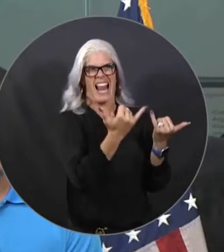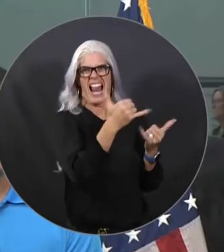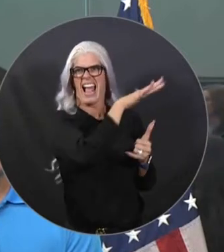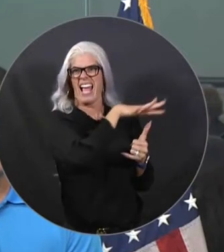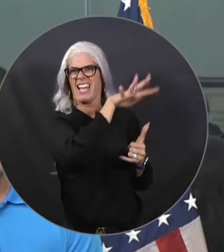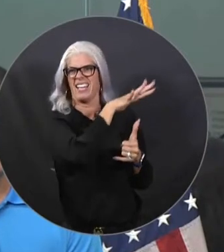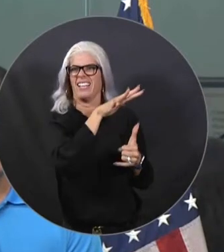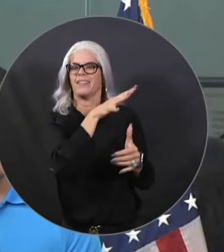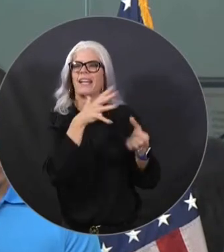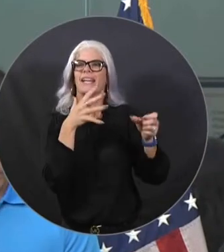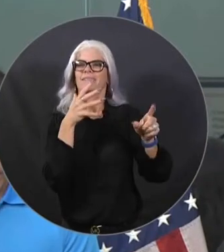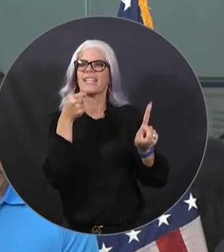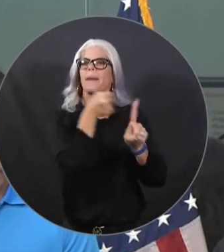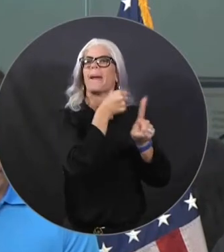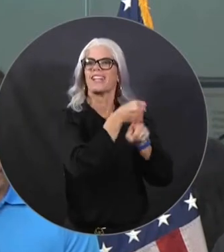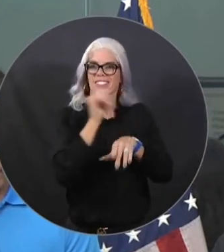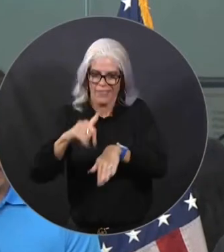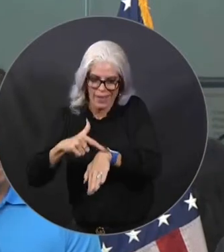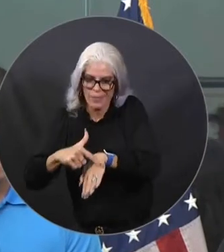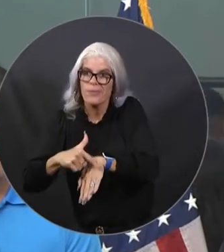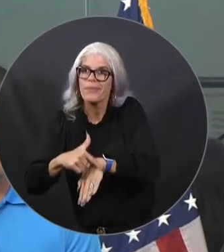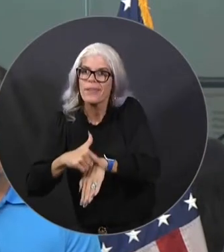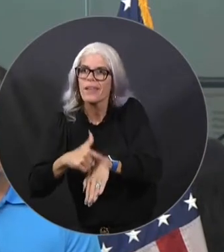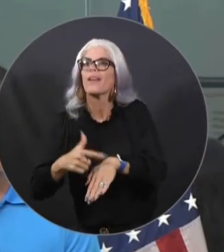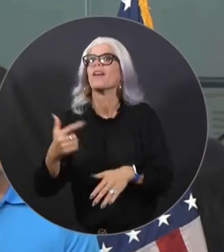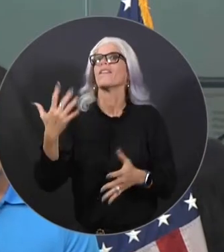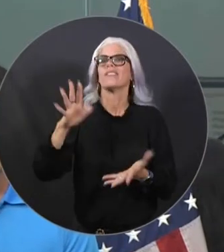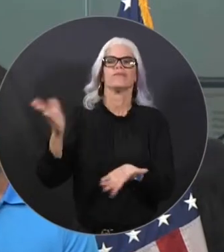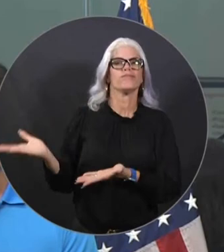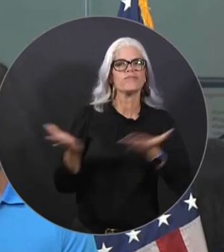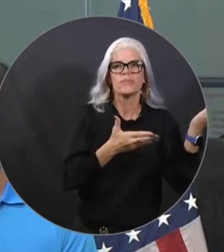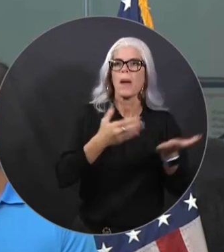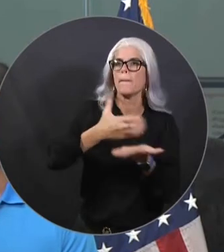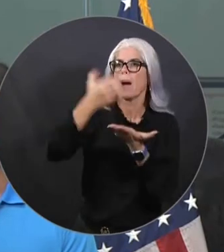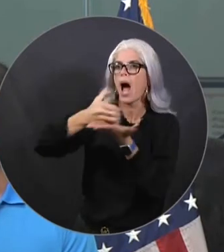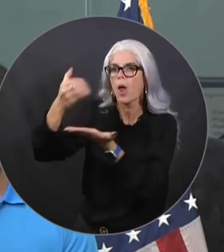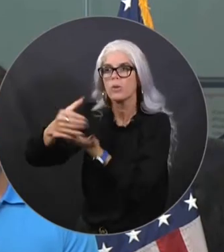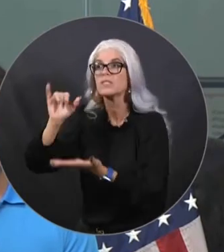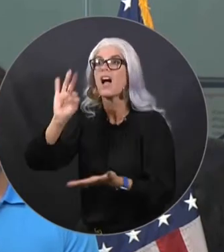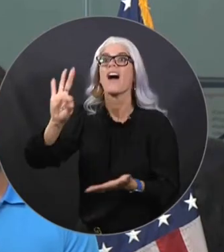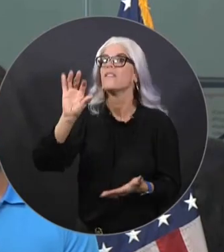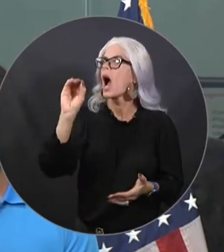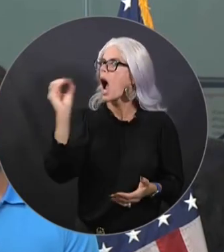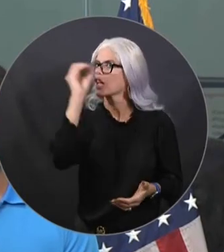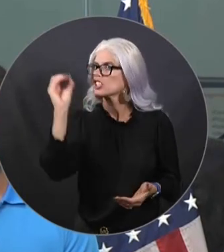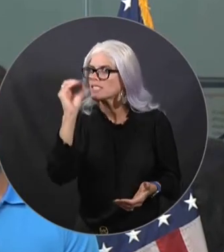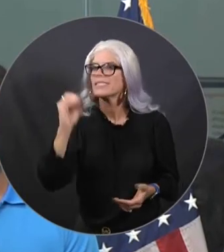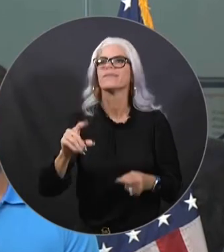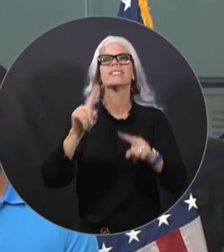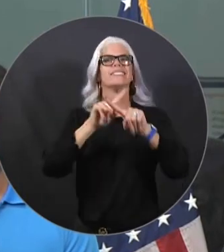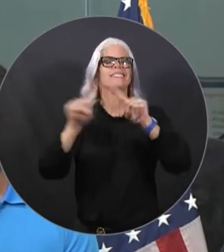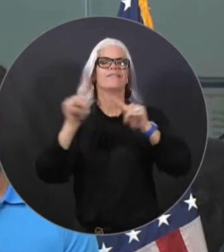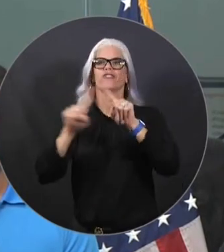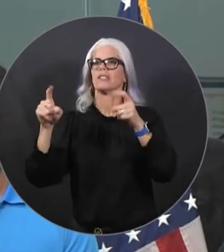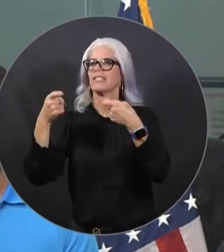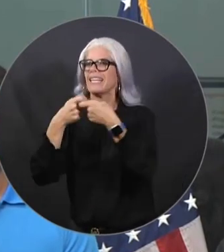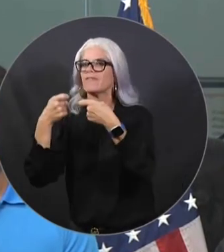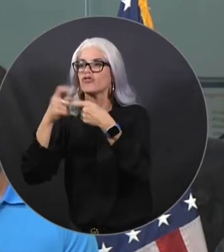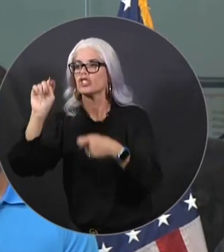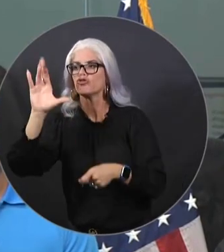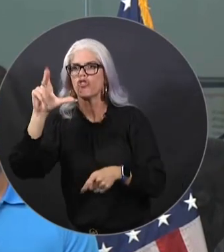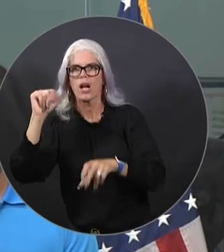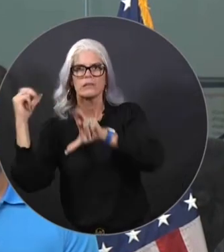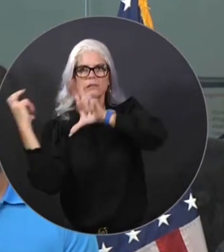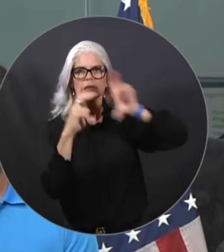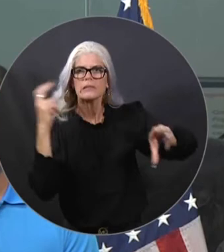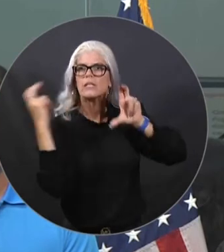oxygen, 100 ambulances, an additional 120 utility trucks, 4 mobile triage units. These are specific units